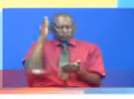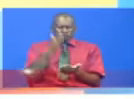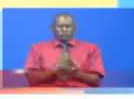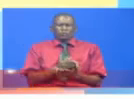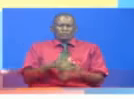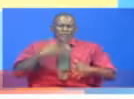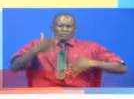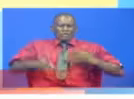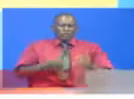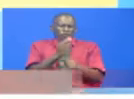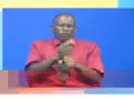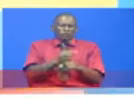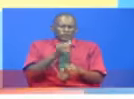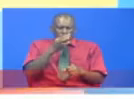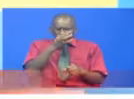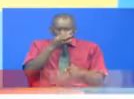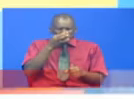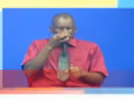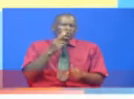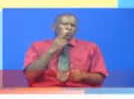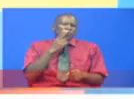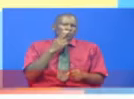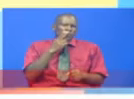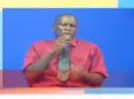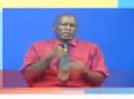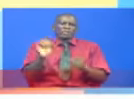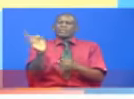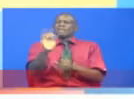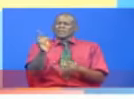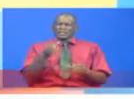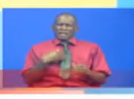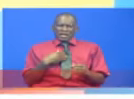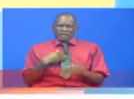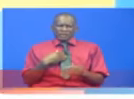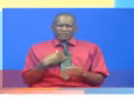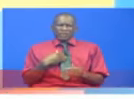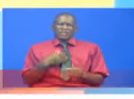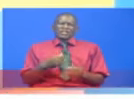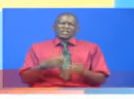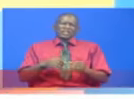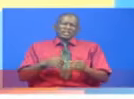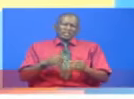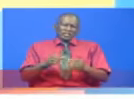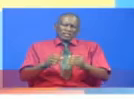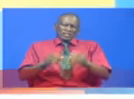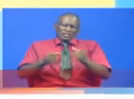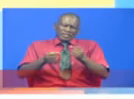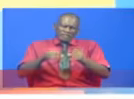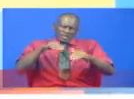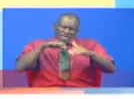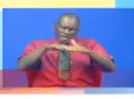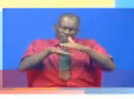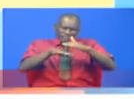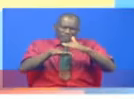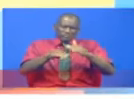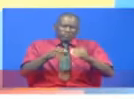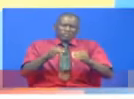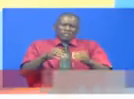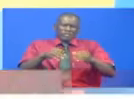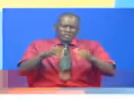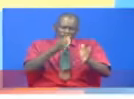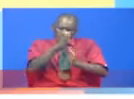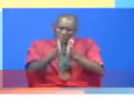habit. The ministry operates a quit tobacco use service accessible by calling